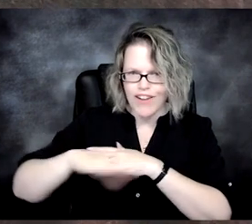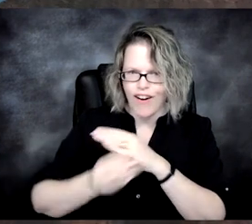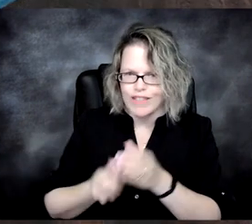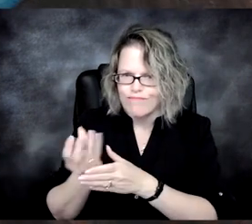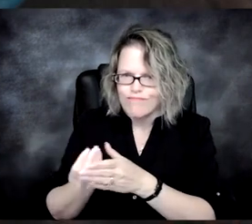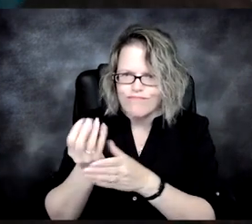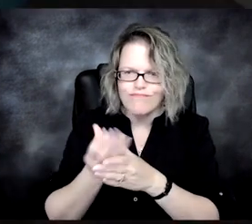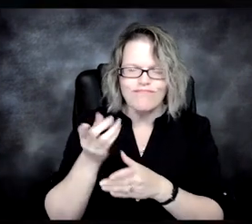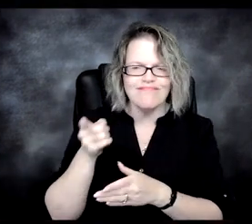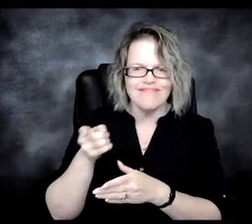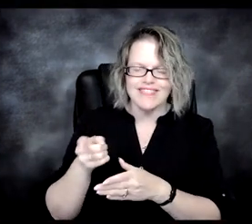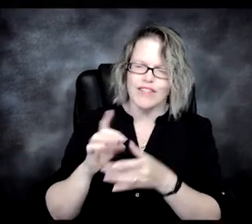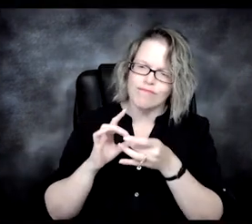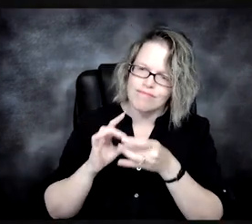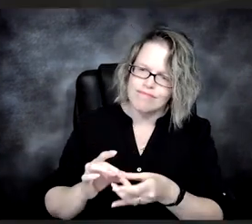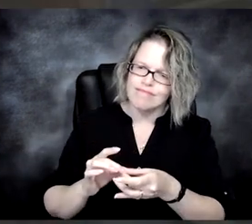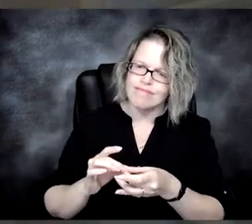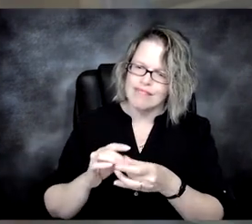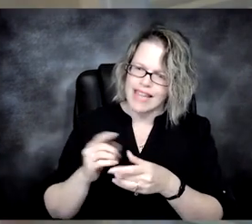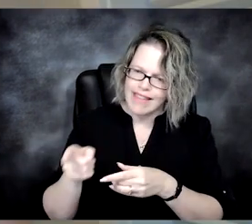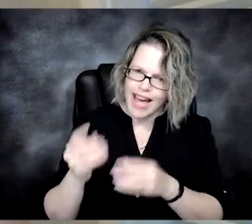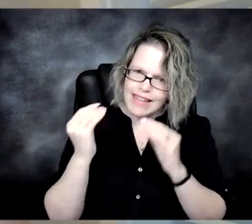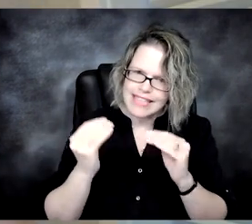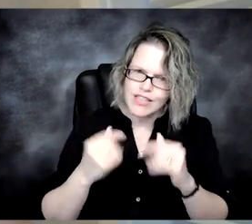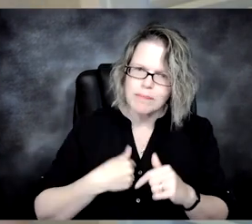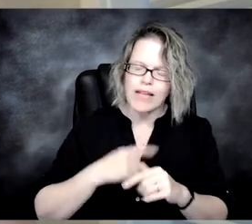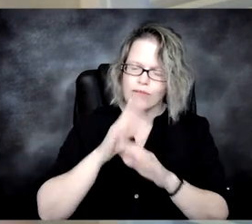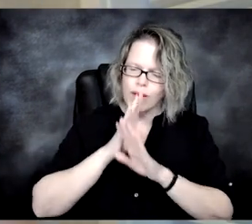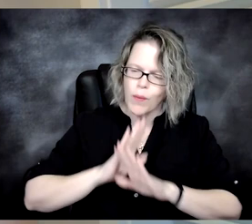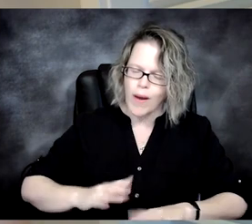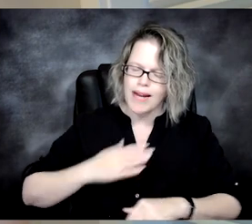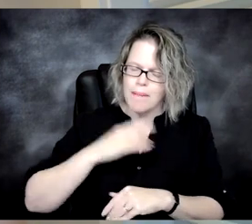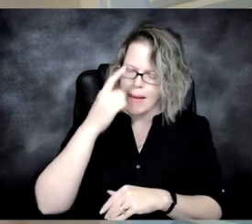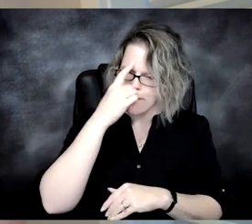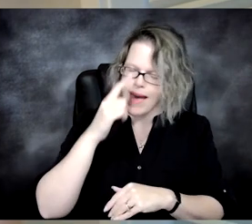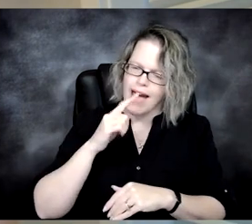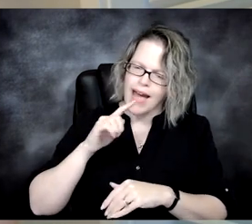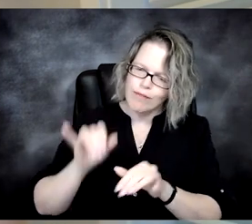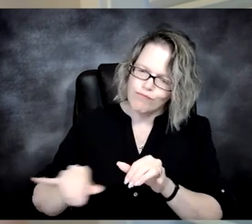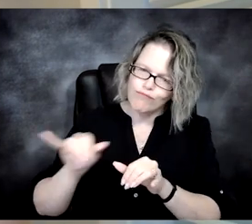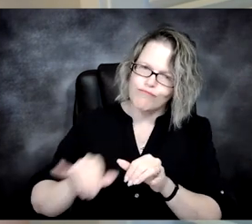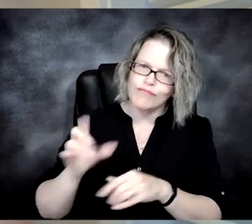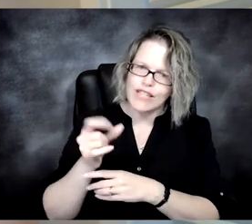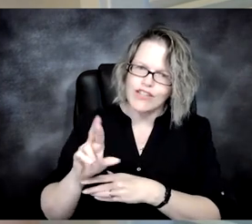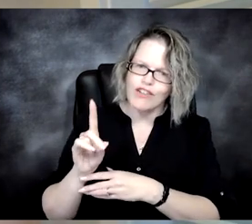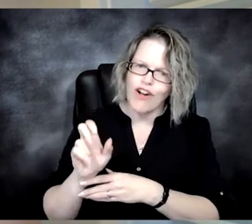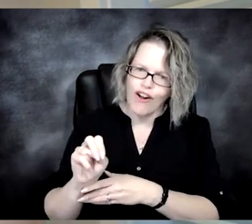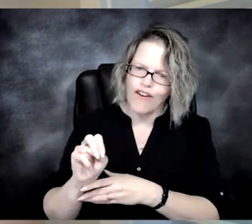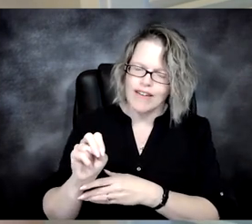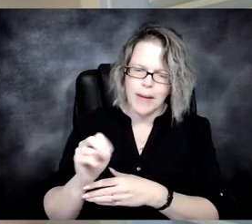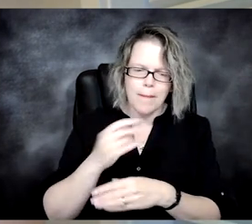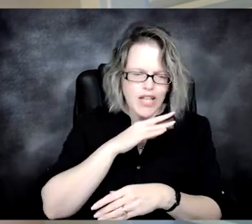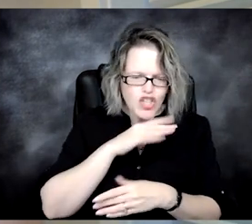the roots of my being, grounding me, teaching me, and quieting my mind. After spending so much time with my hands in the dirt